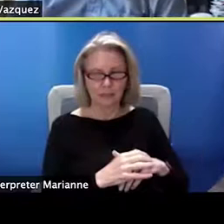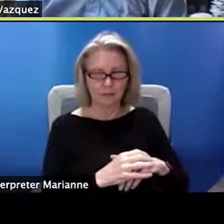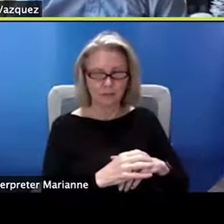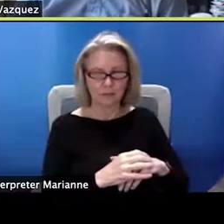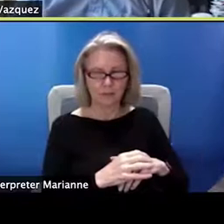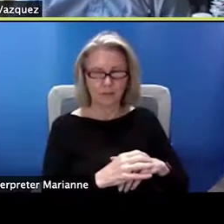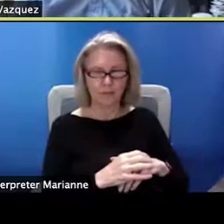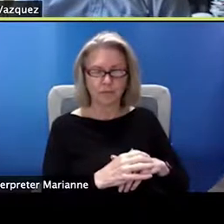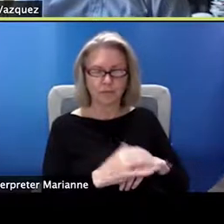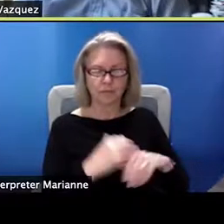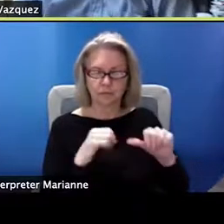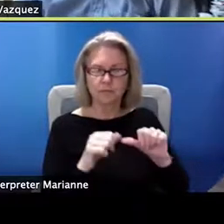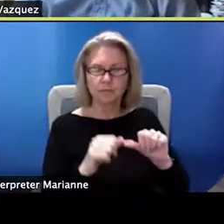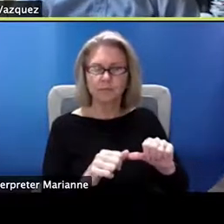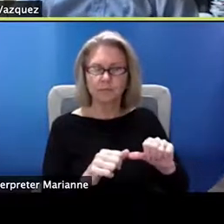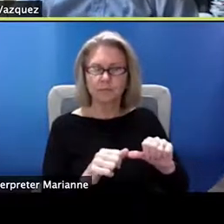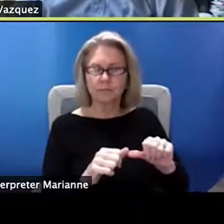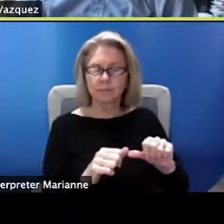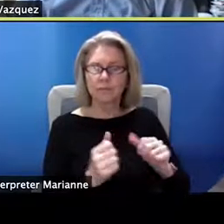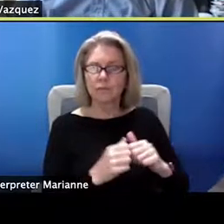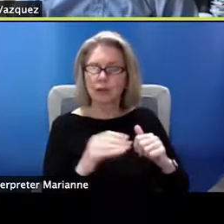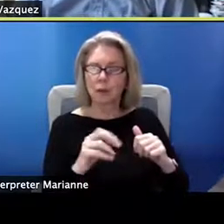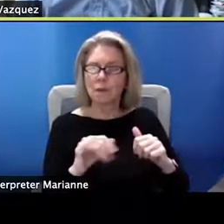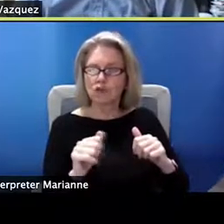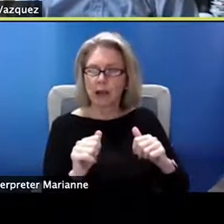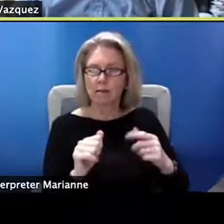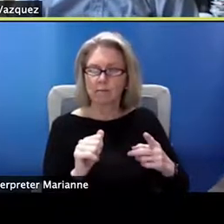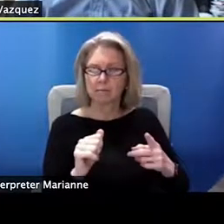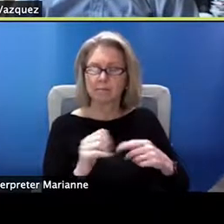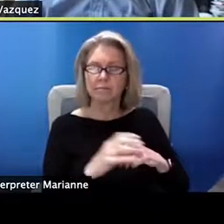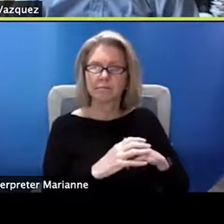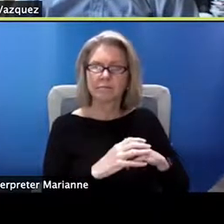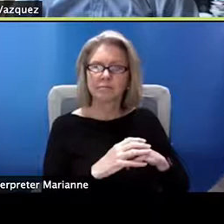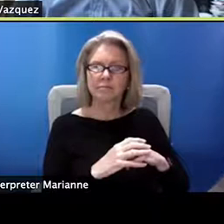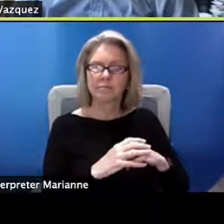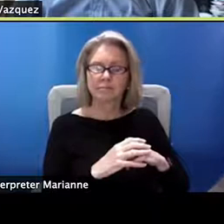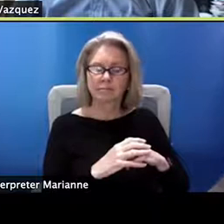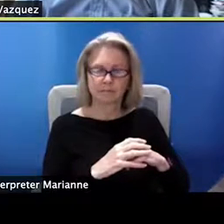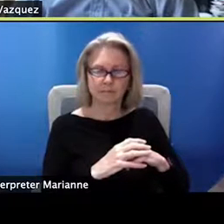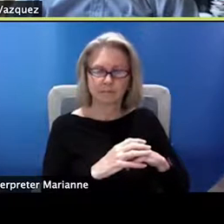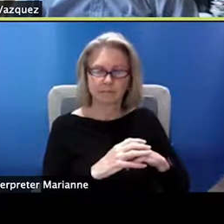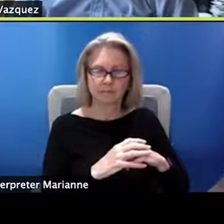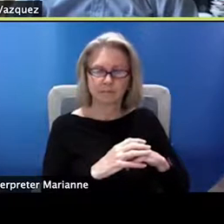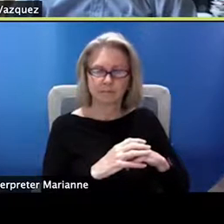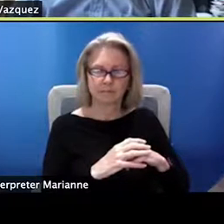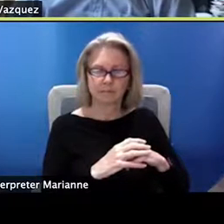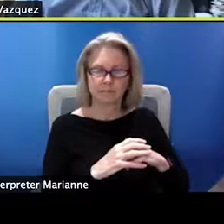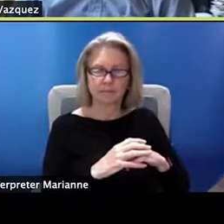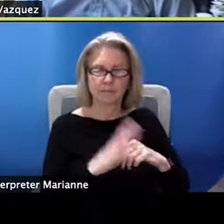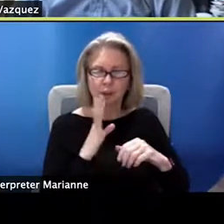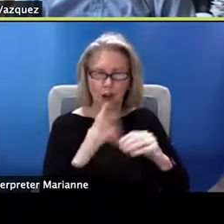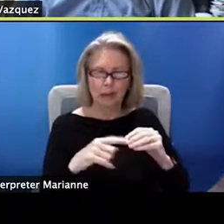continuing thinking with Maria here, Maria Lugones. And she, or also